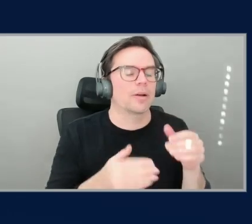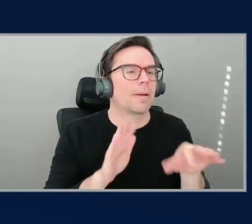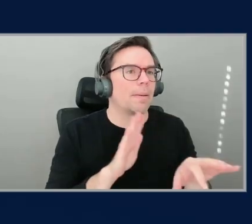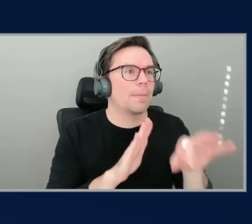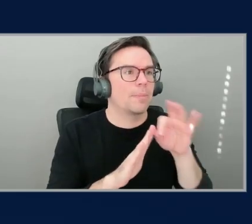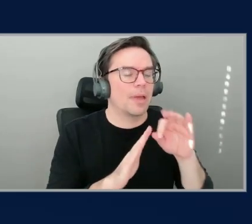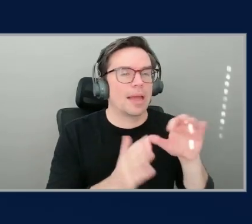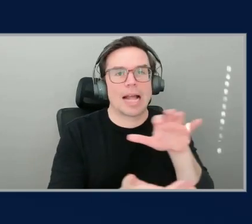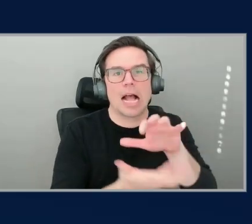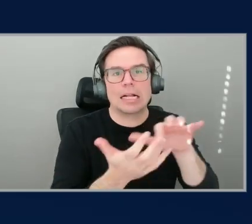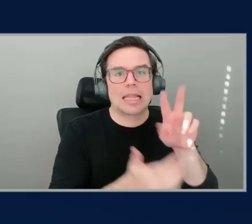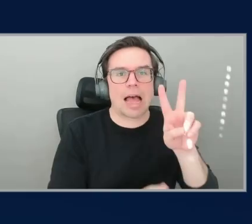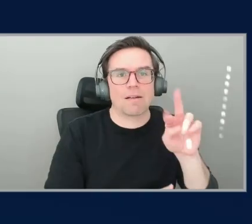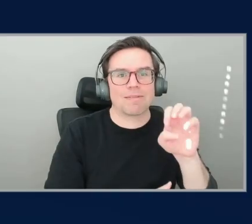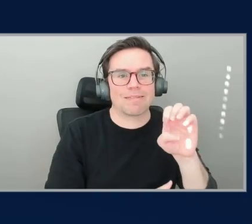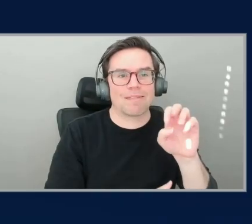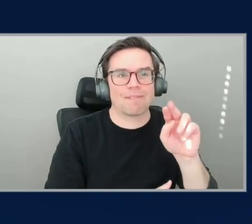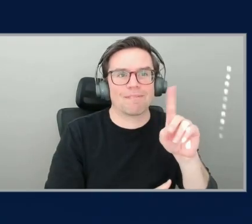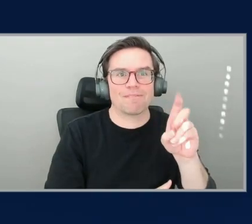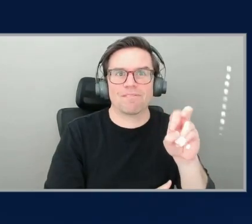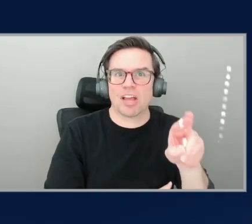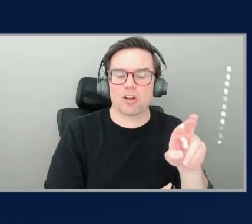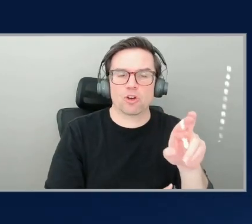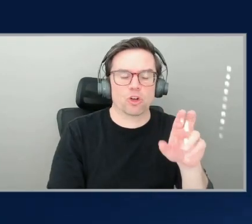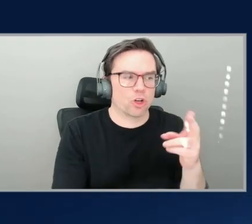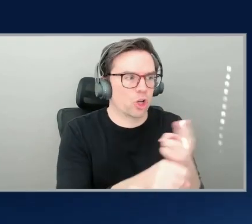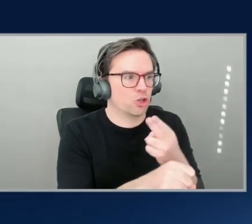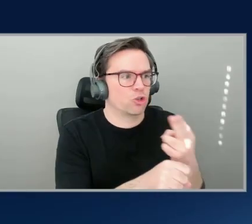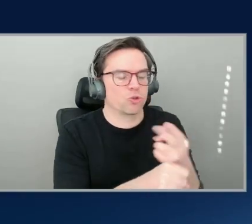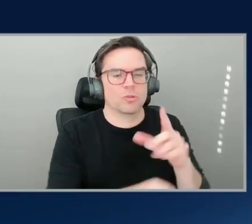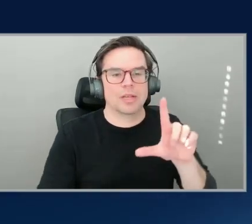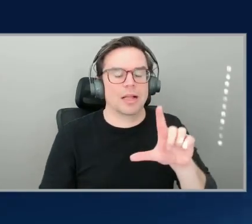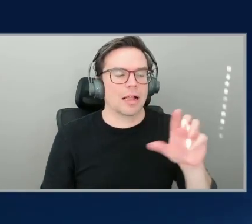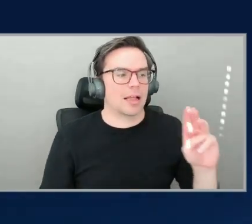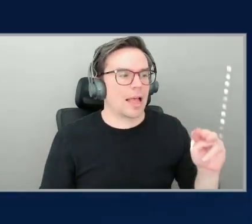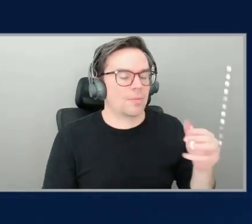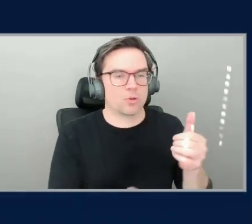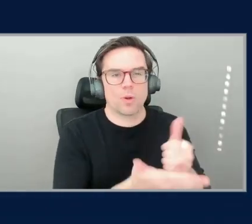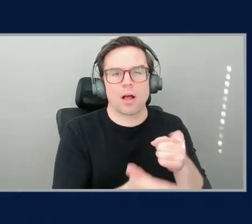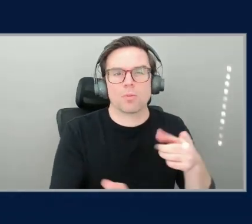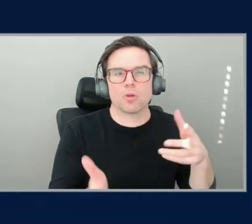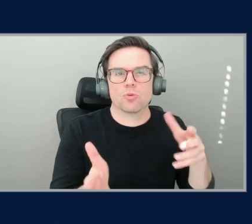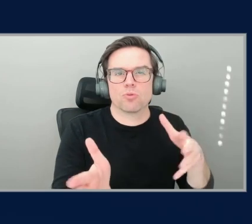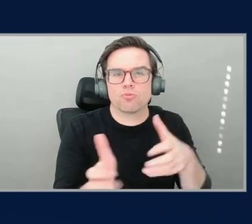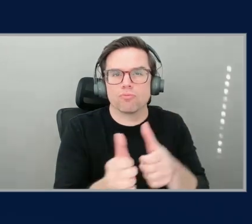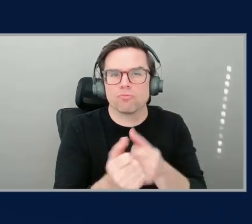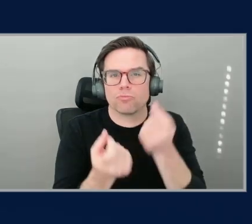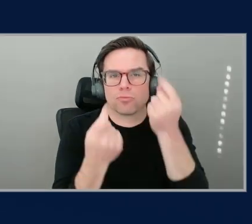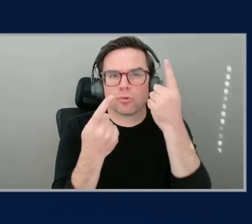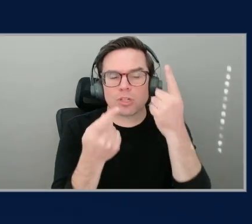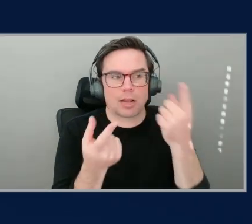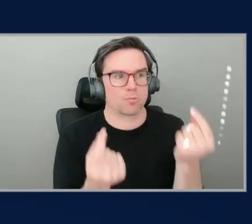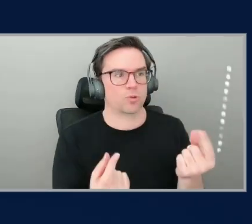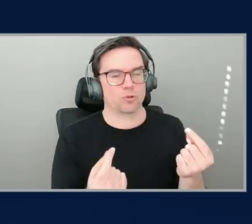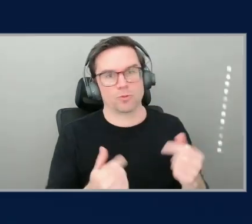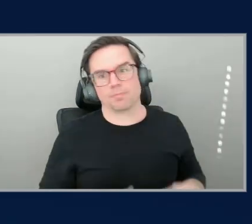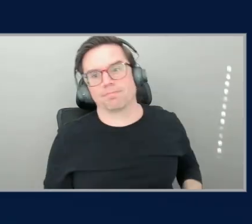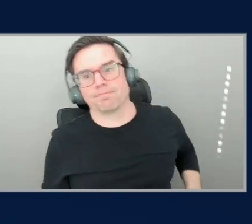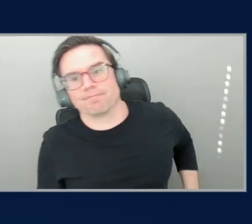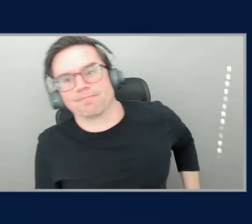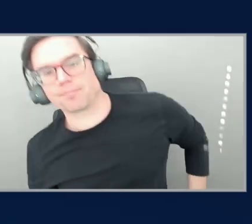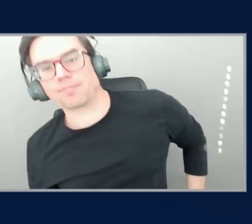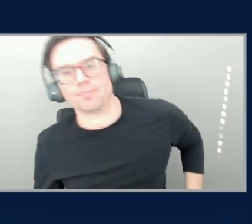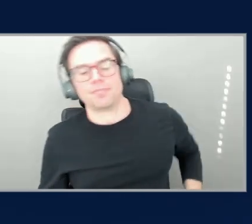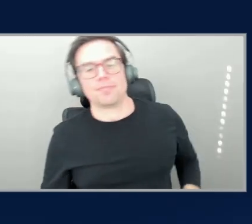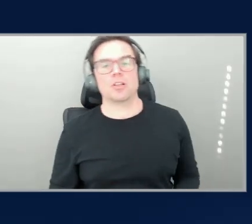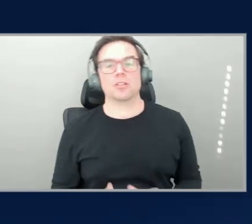can use LLMs to kind of get you up to speed to know what exactly you want to do. So, Cobus, maybe a couple of examples of how did you learn those? Because I know you were doing